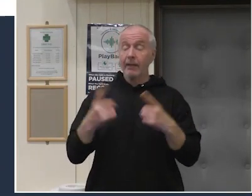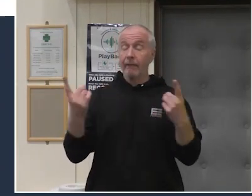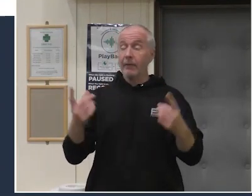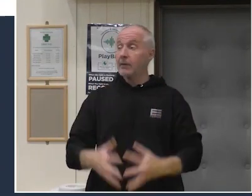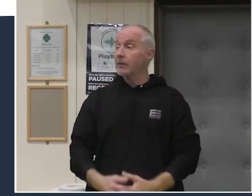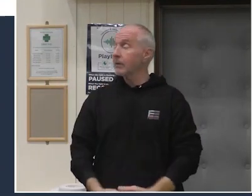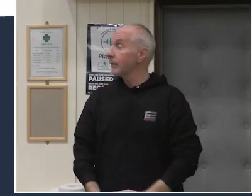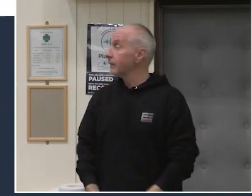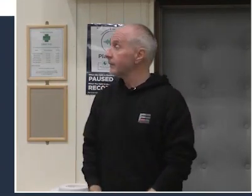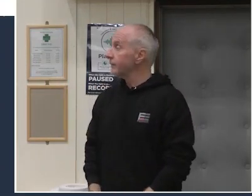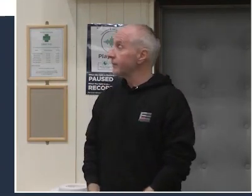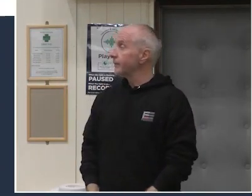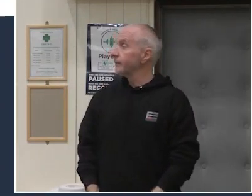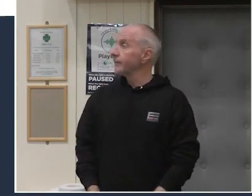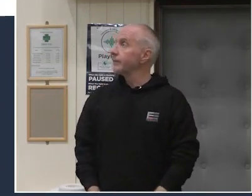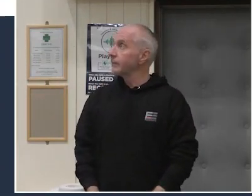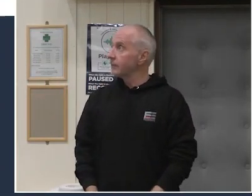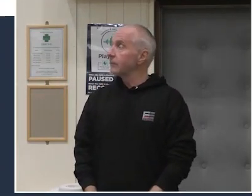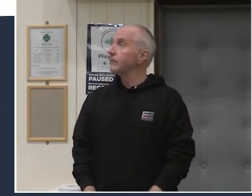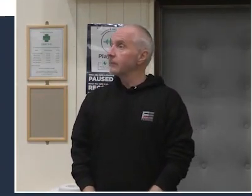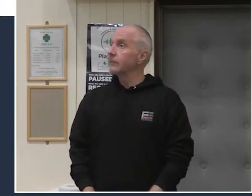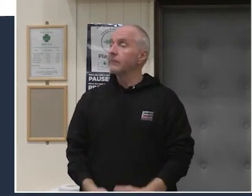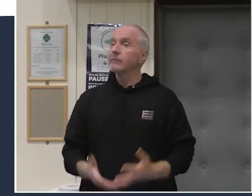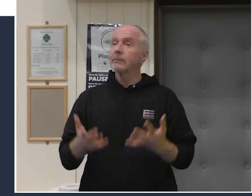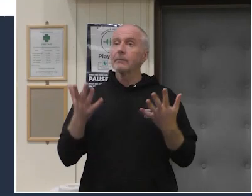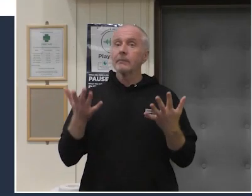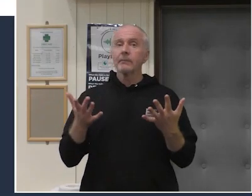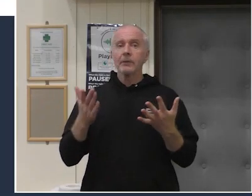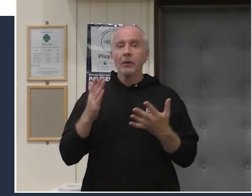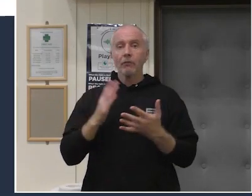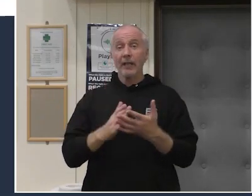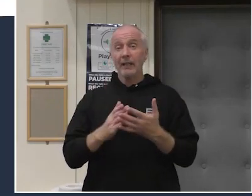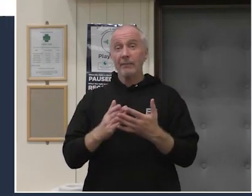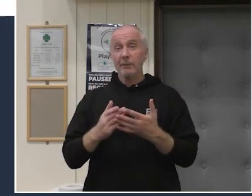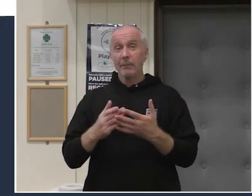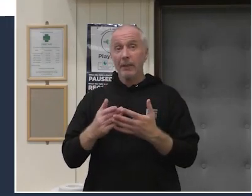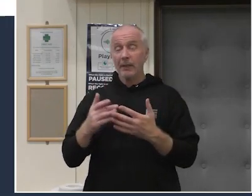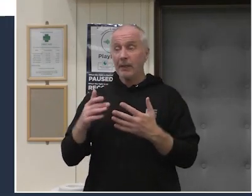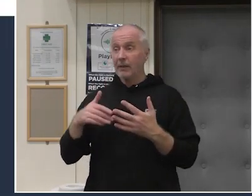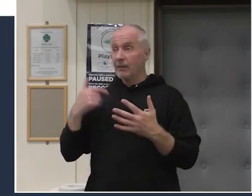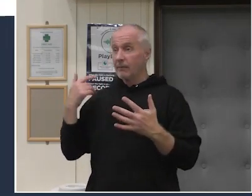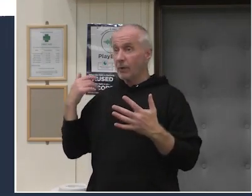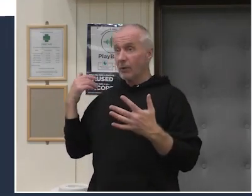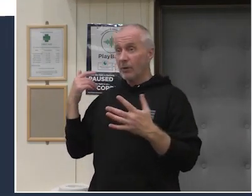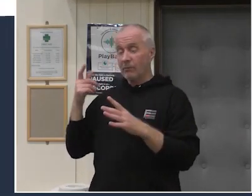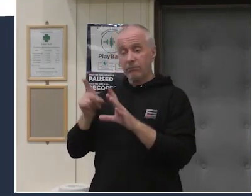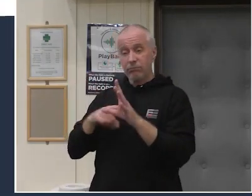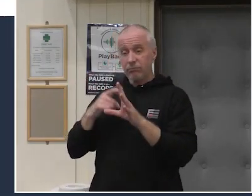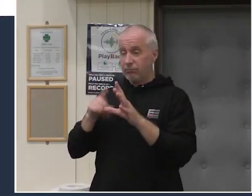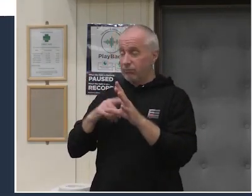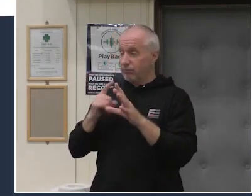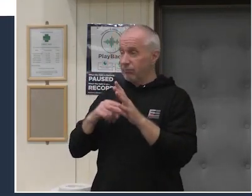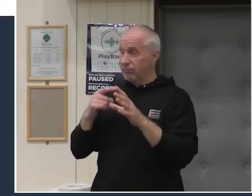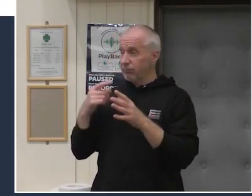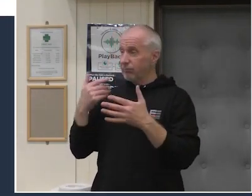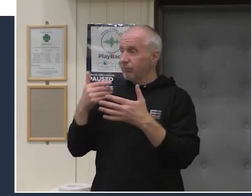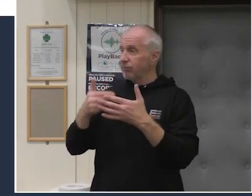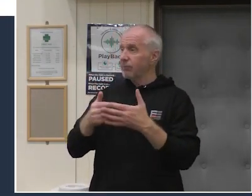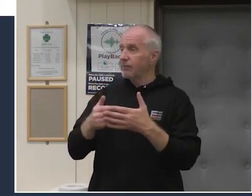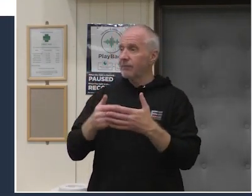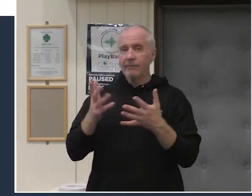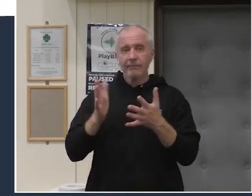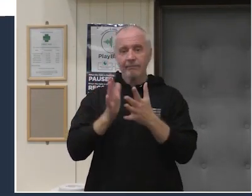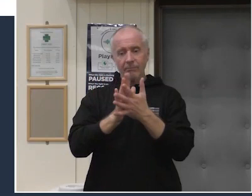they must all be very long-lived and not very prone to